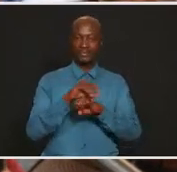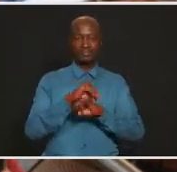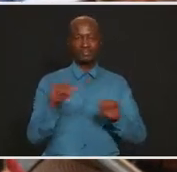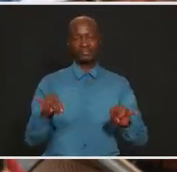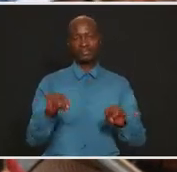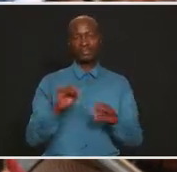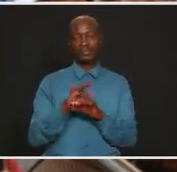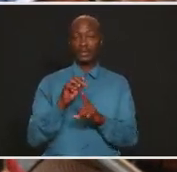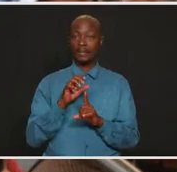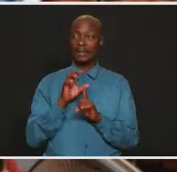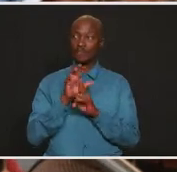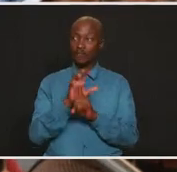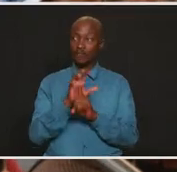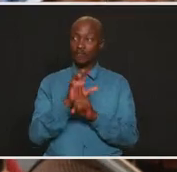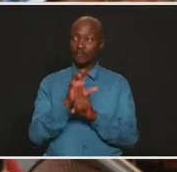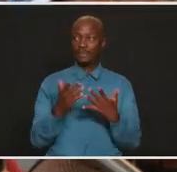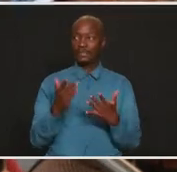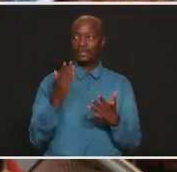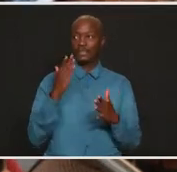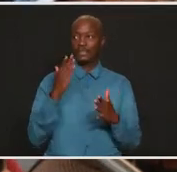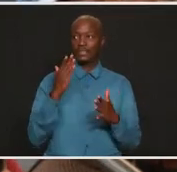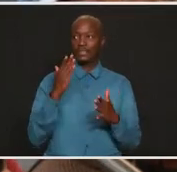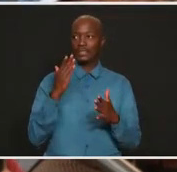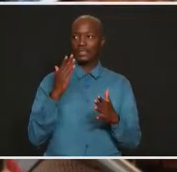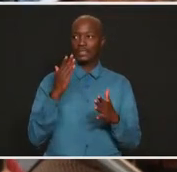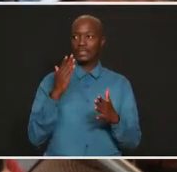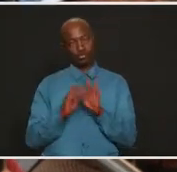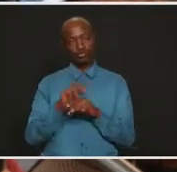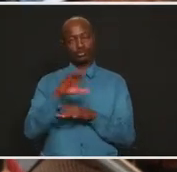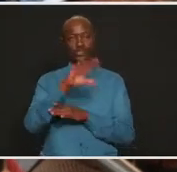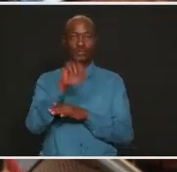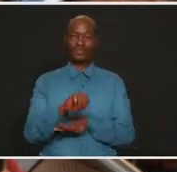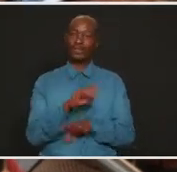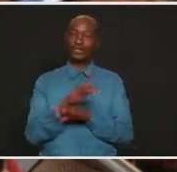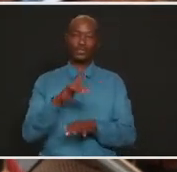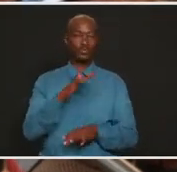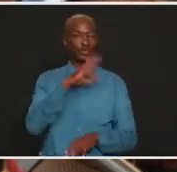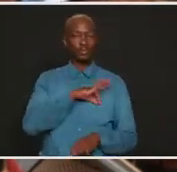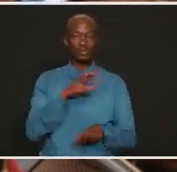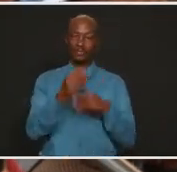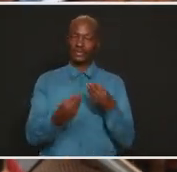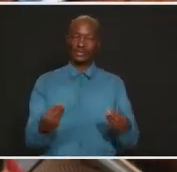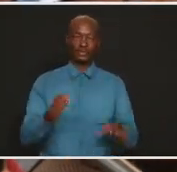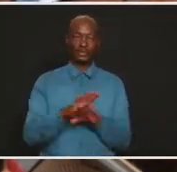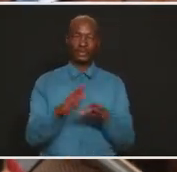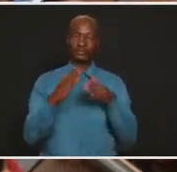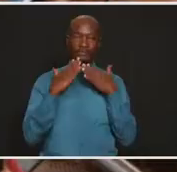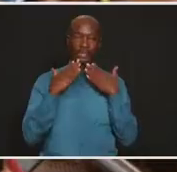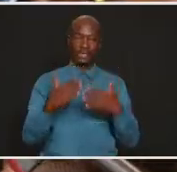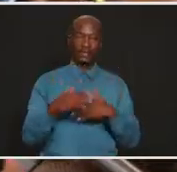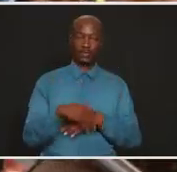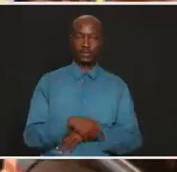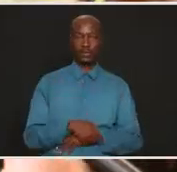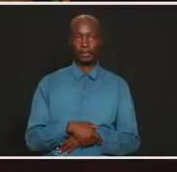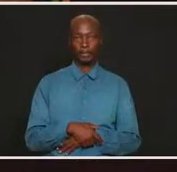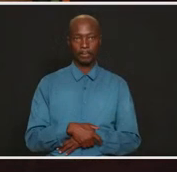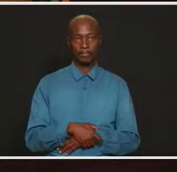by forcing these laws on South Africans it will not benefit children at all thank you